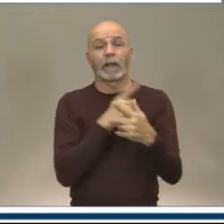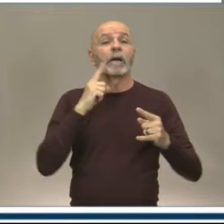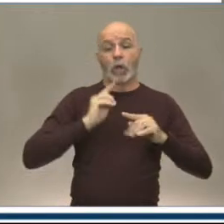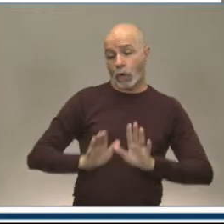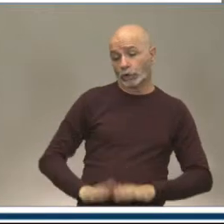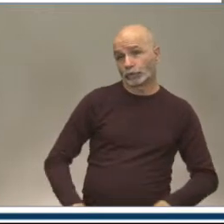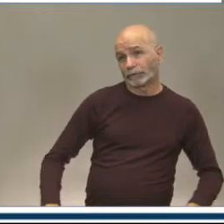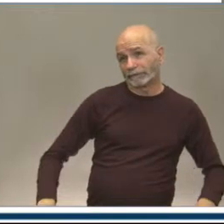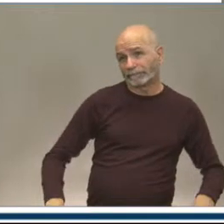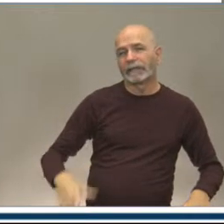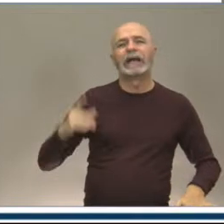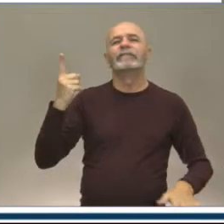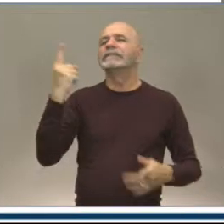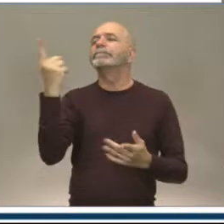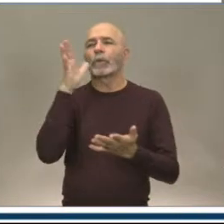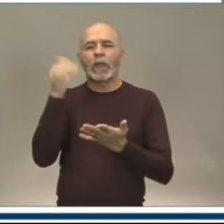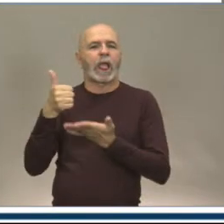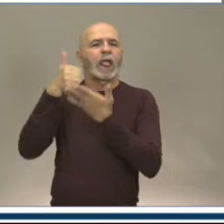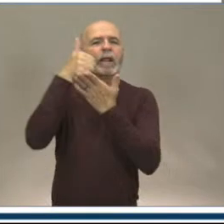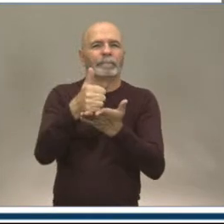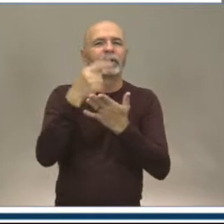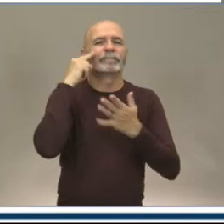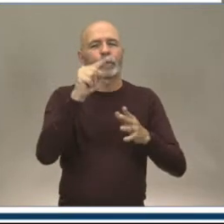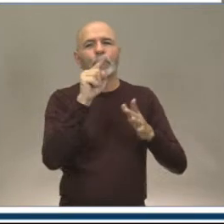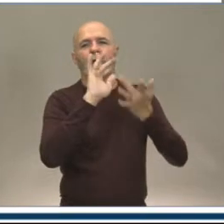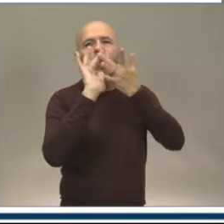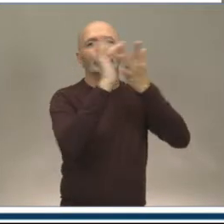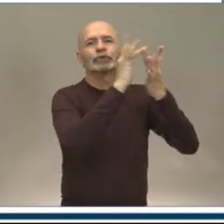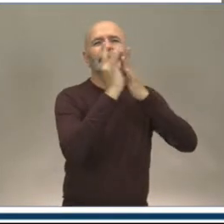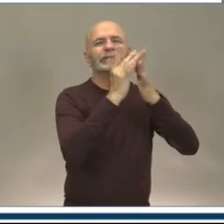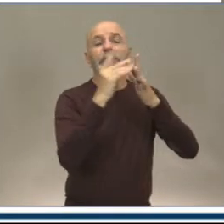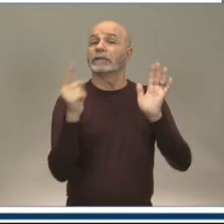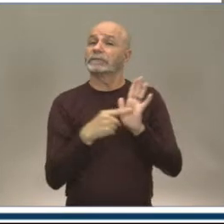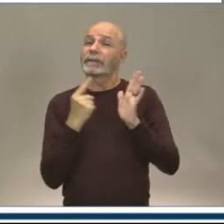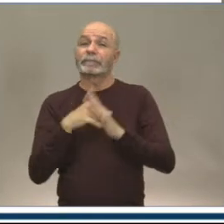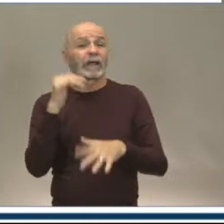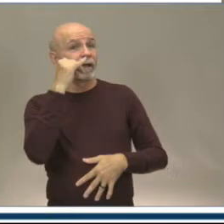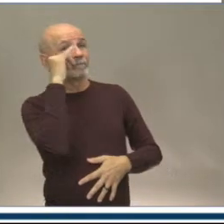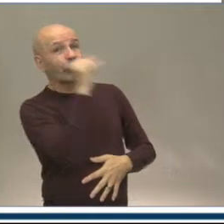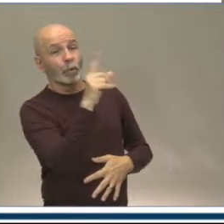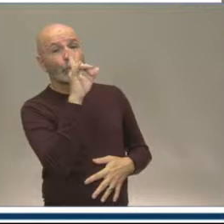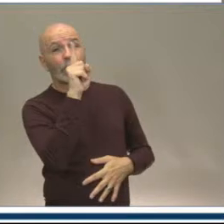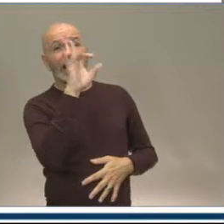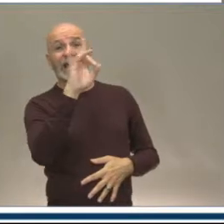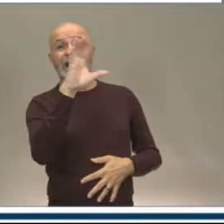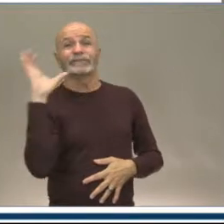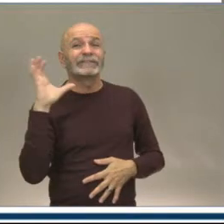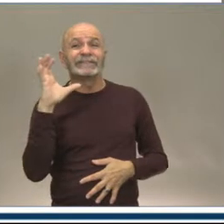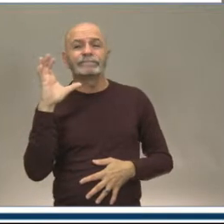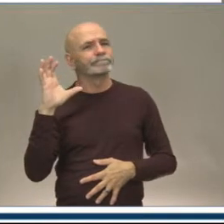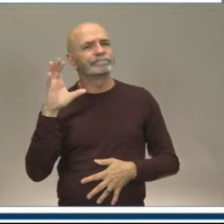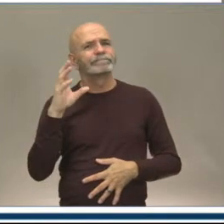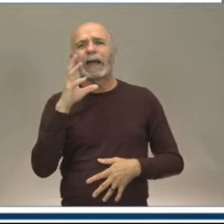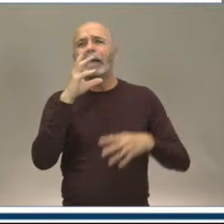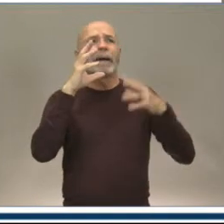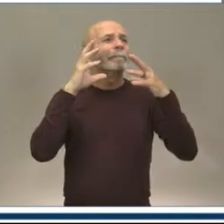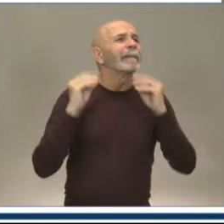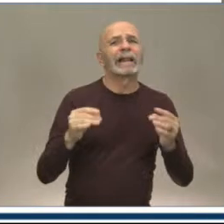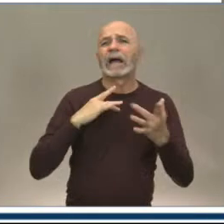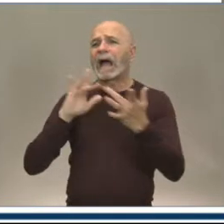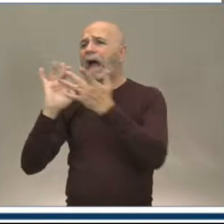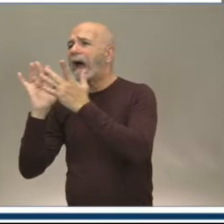that. We need to preserve the 1-800 line for those who have no other ability to book their appointment.